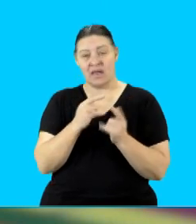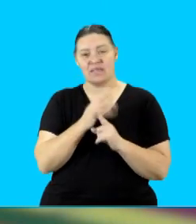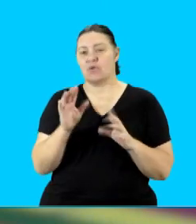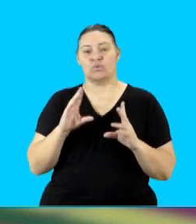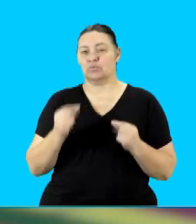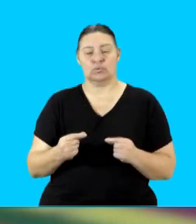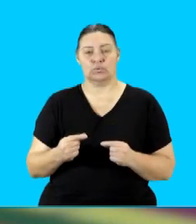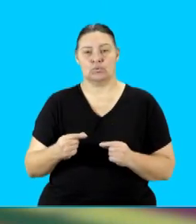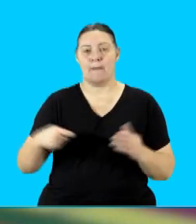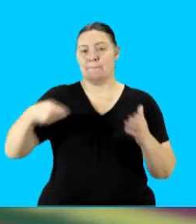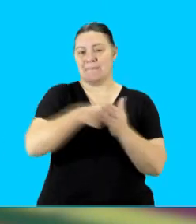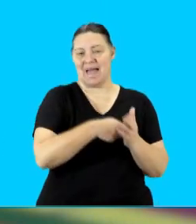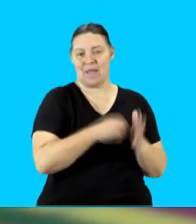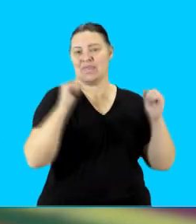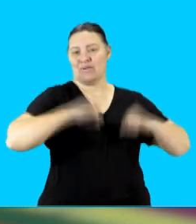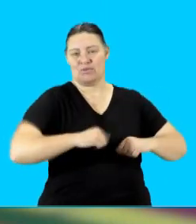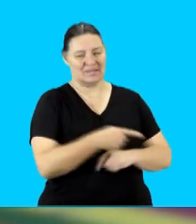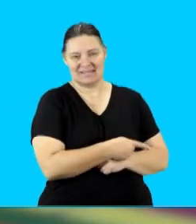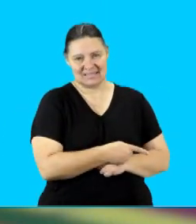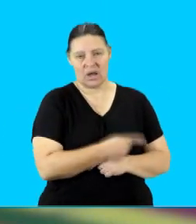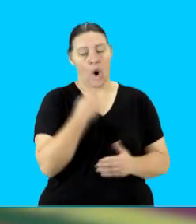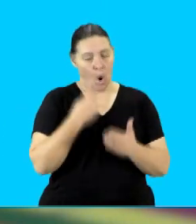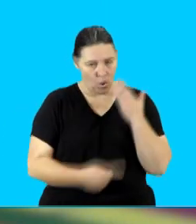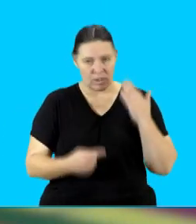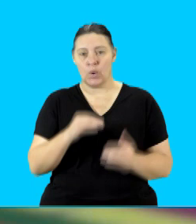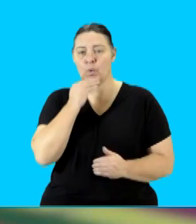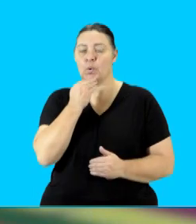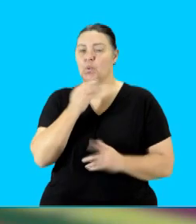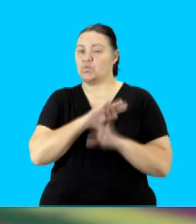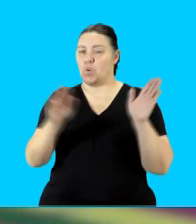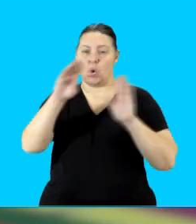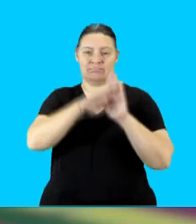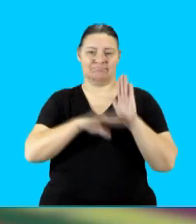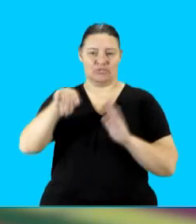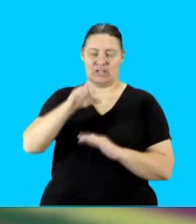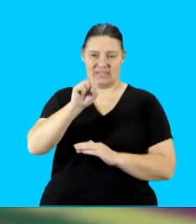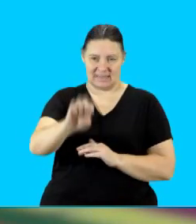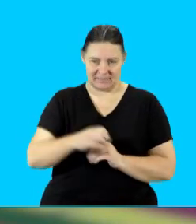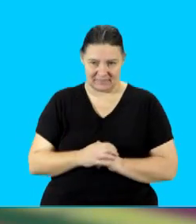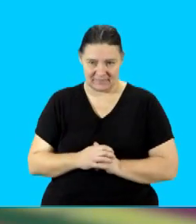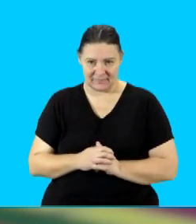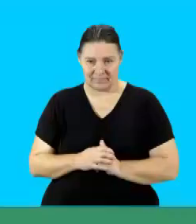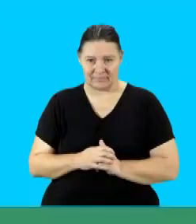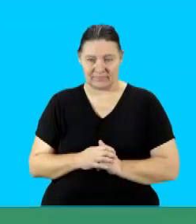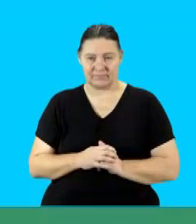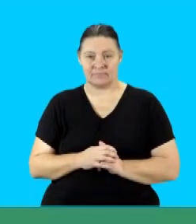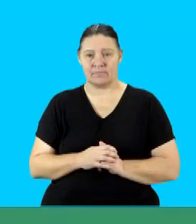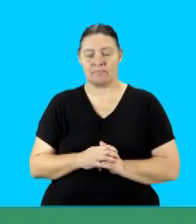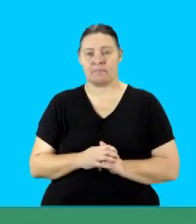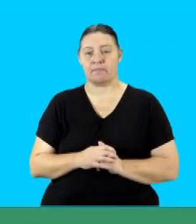companies, they do not do acquisitions. It's only those companies that are not listed on the JSE.